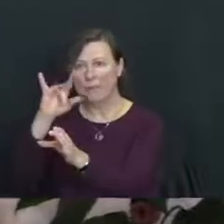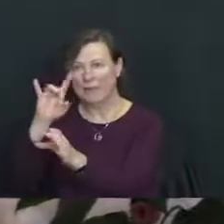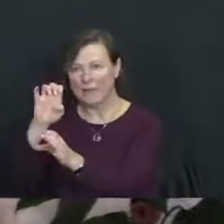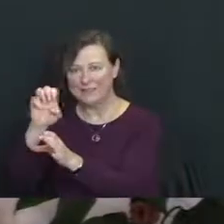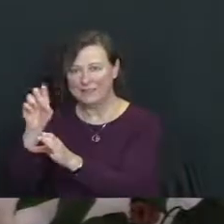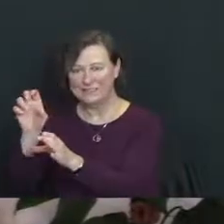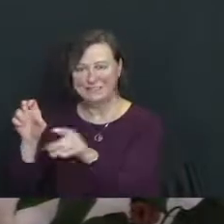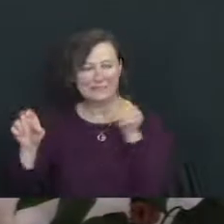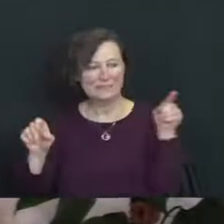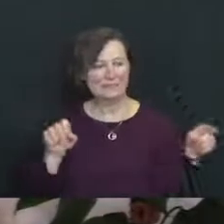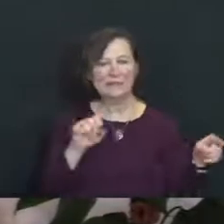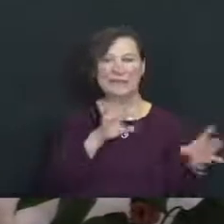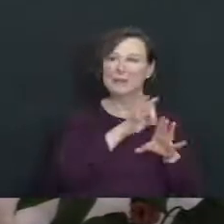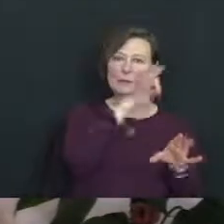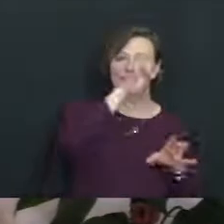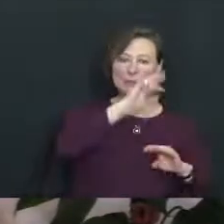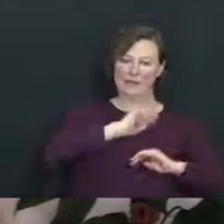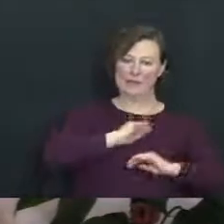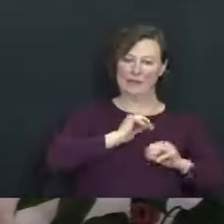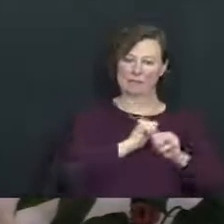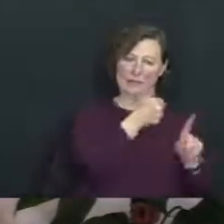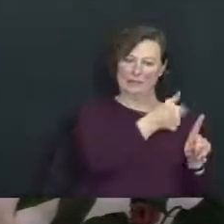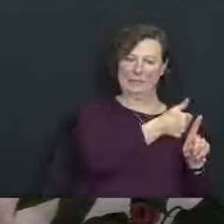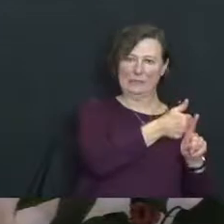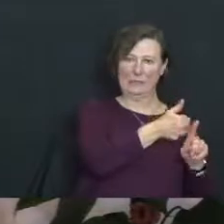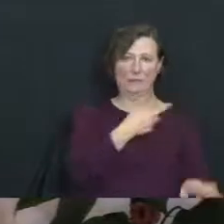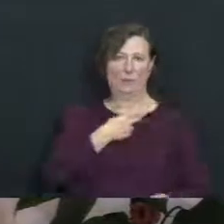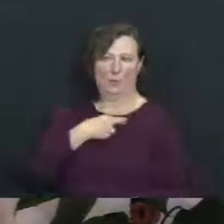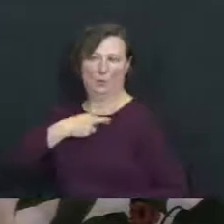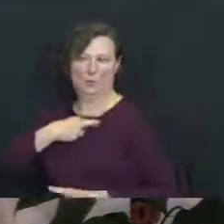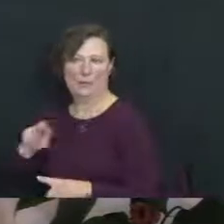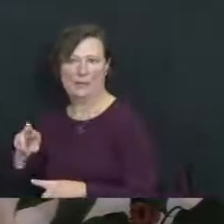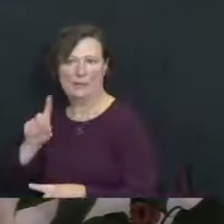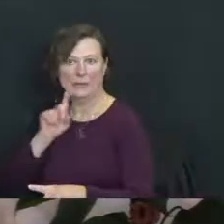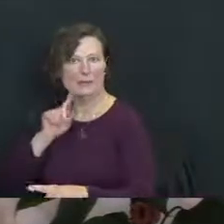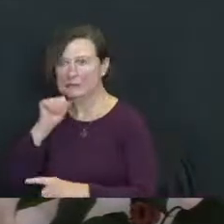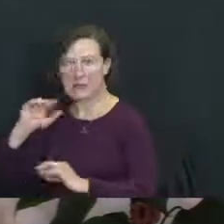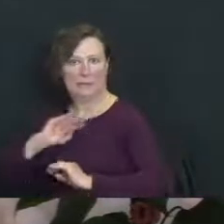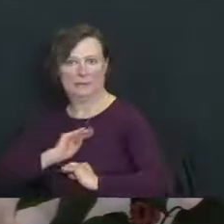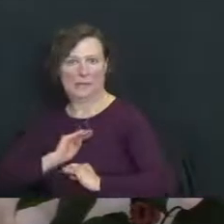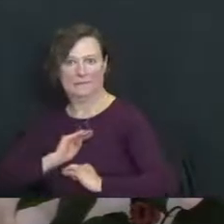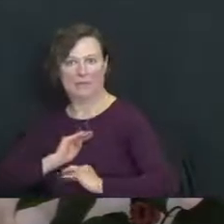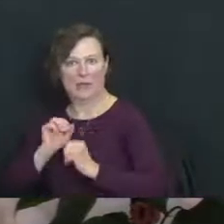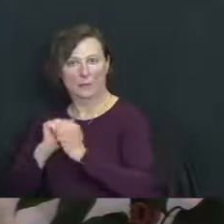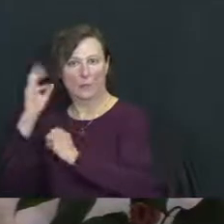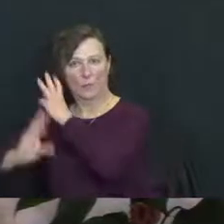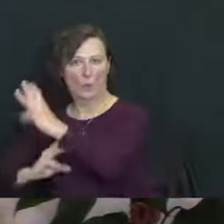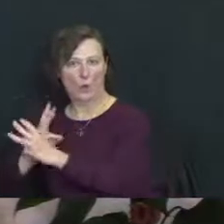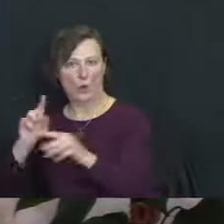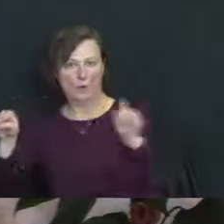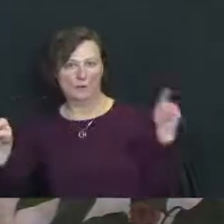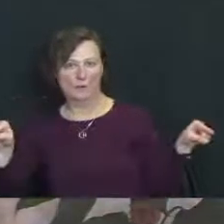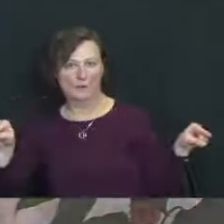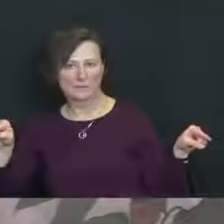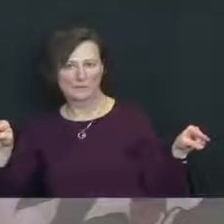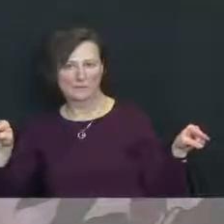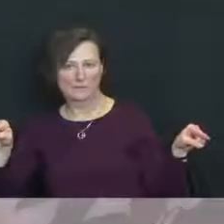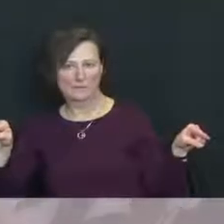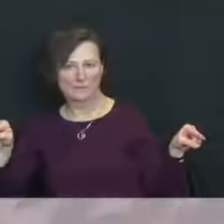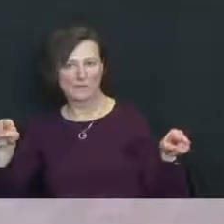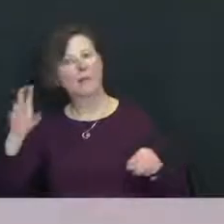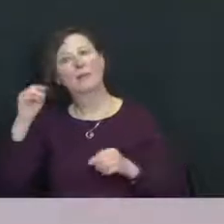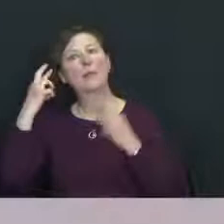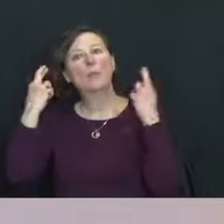Spirituality is satisfied with itself, religion is dissatisfied with the world. And to which the